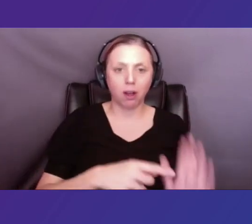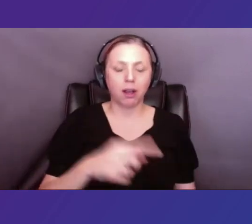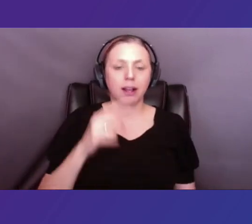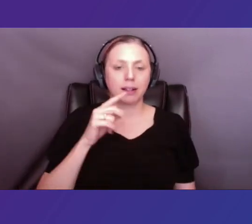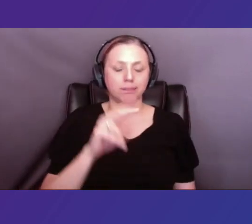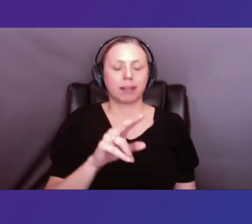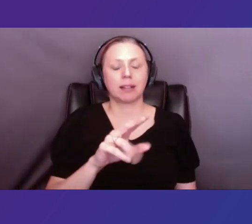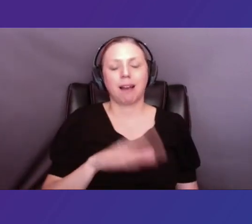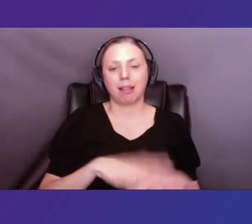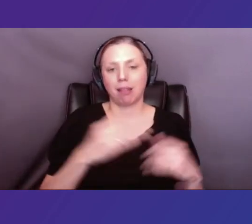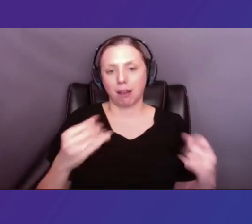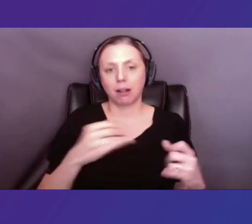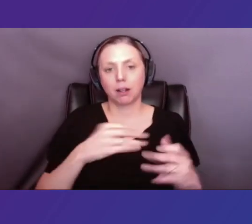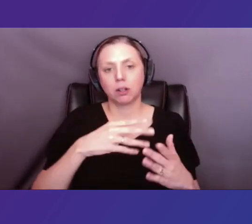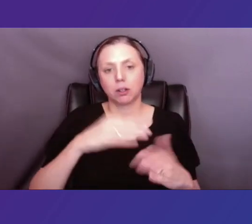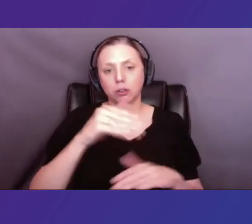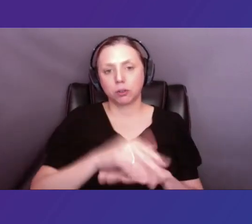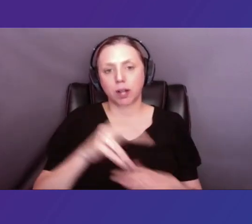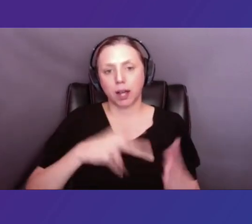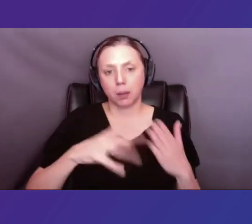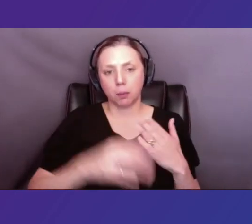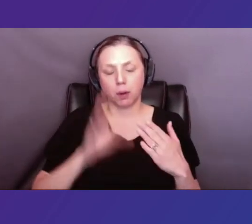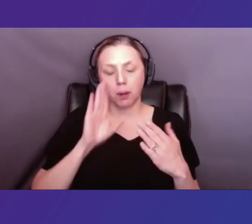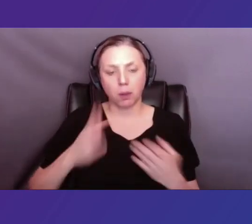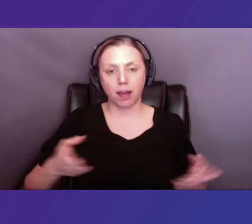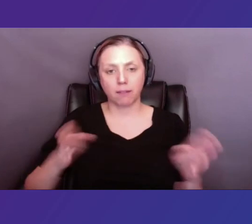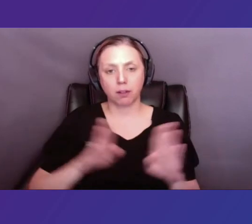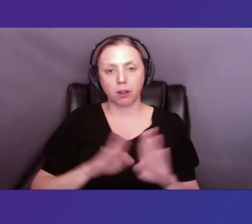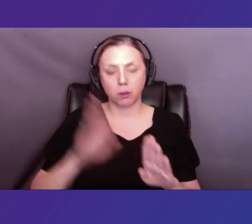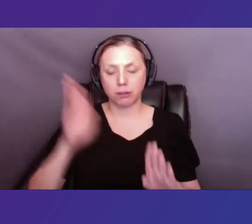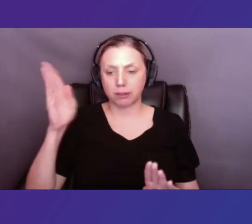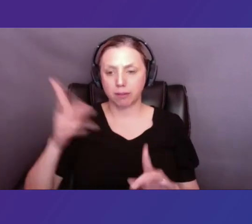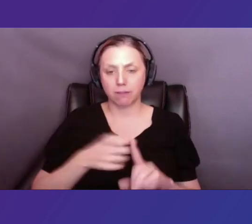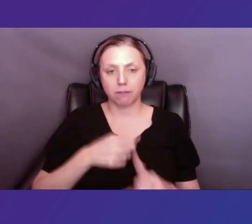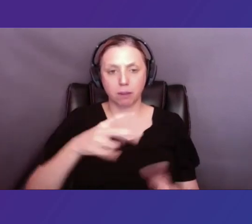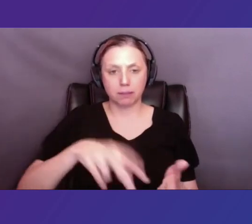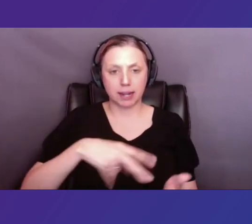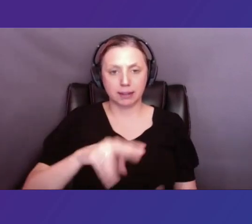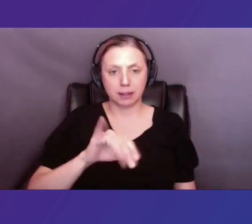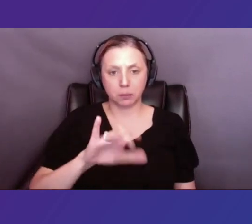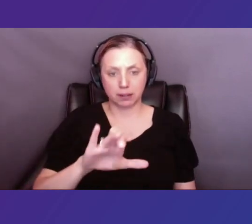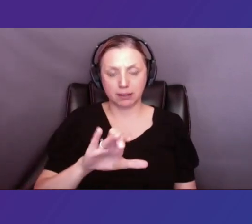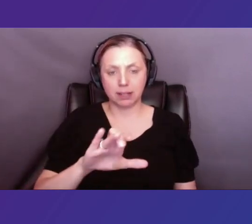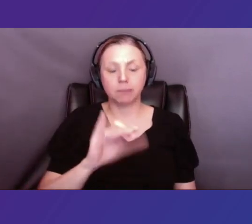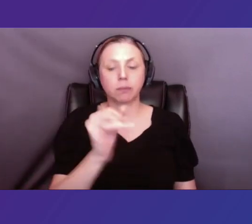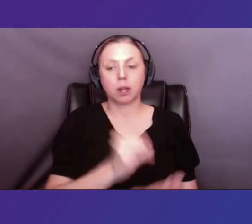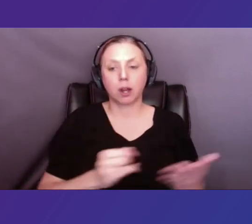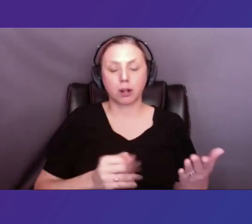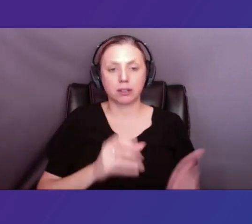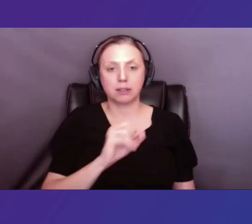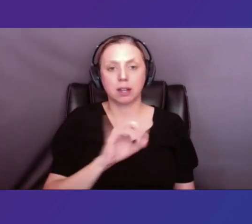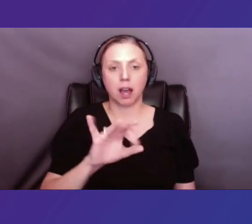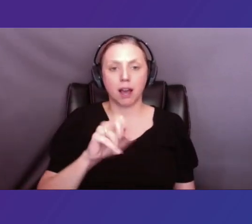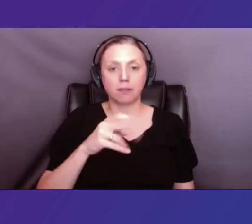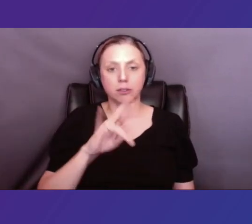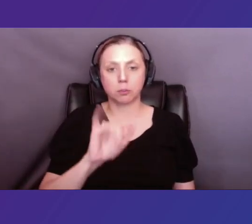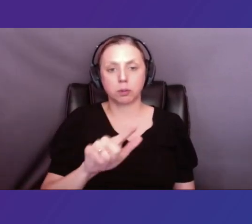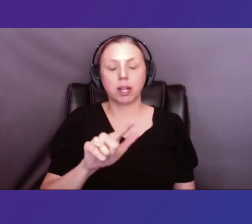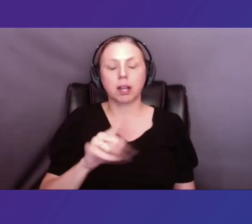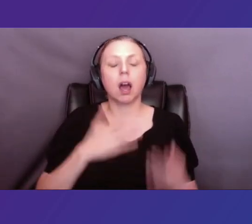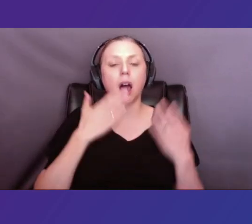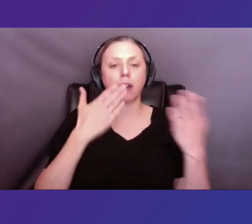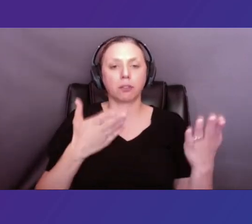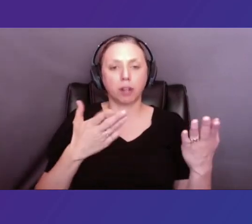Tonight's program includes closing remarks from Dance NYC, artistic offerings by the Clark Center